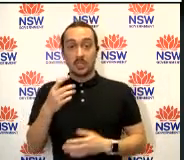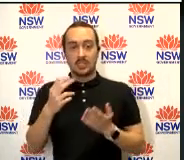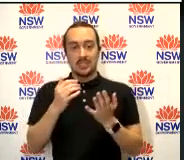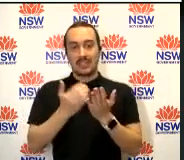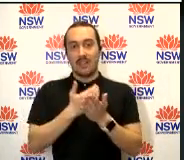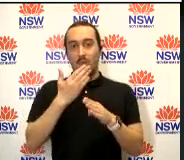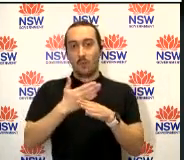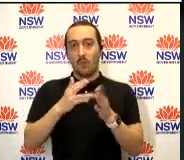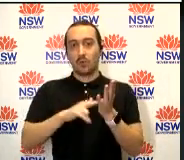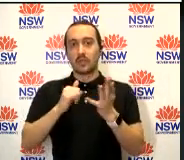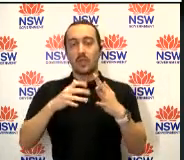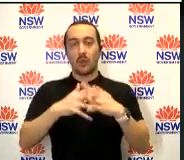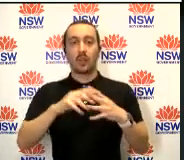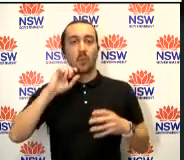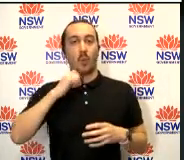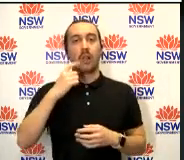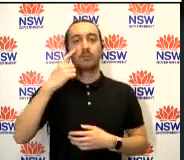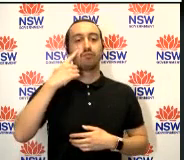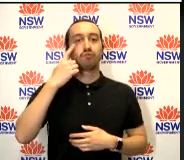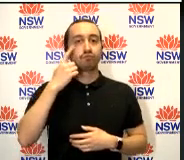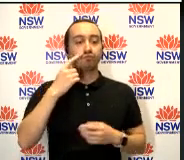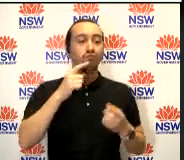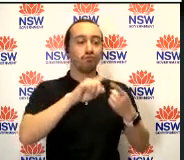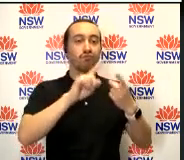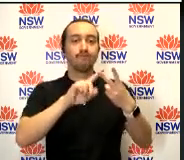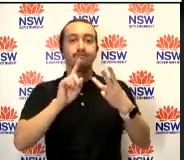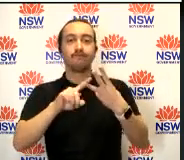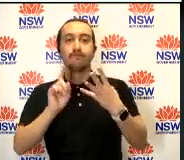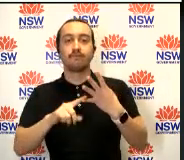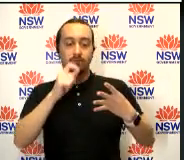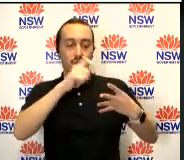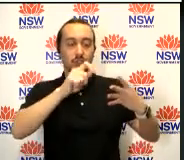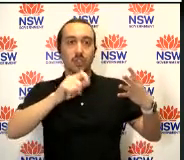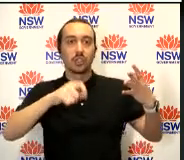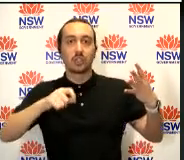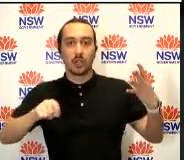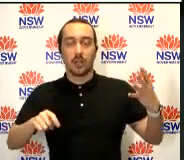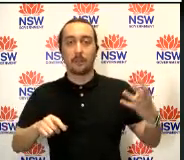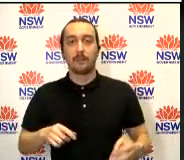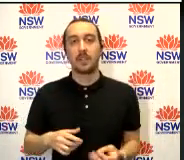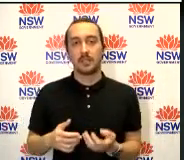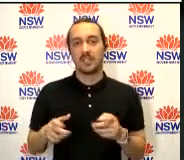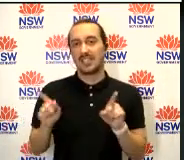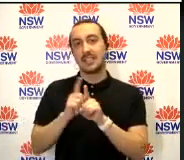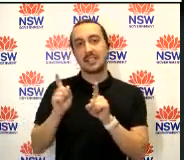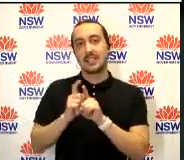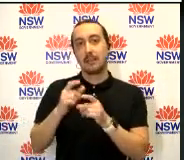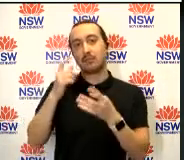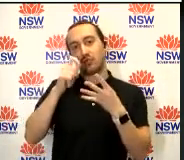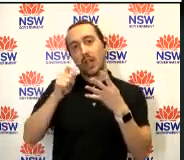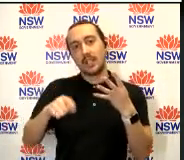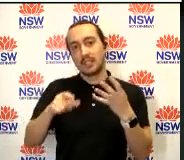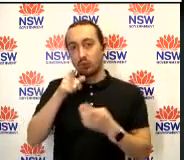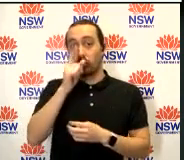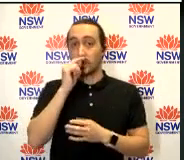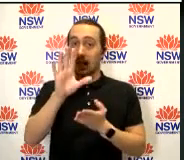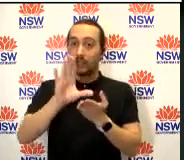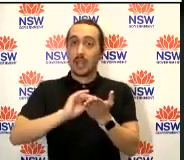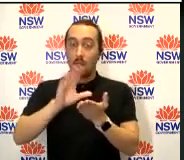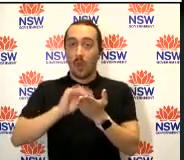site as part of the Working at Heights compliance program visit. This is a great checklist to assist you in getting your